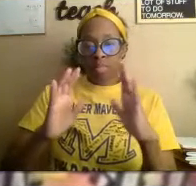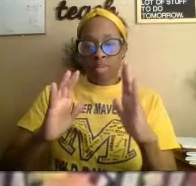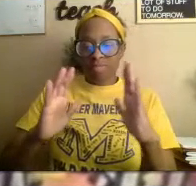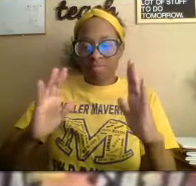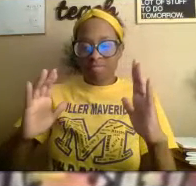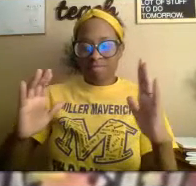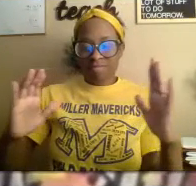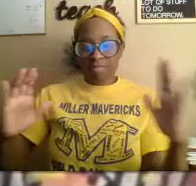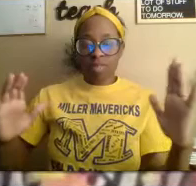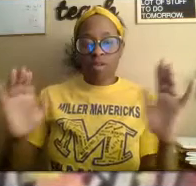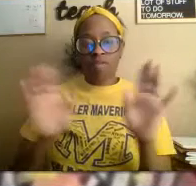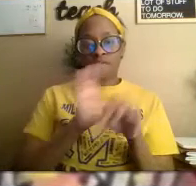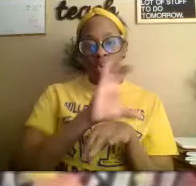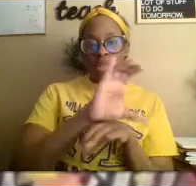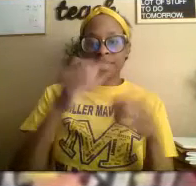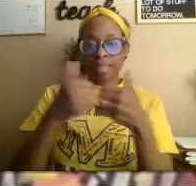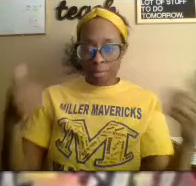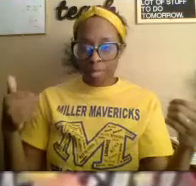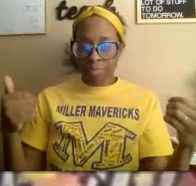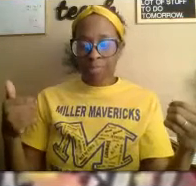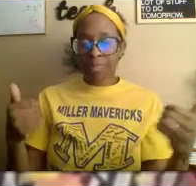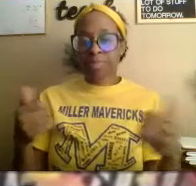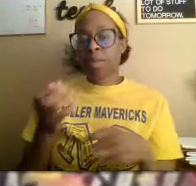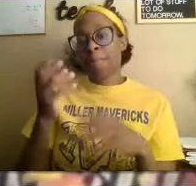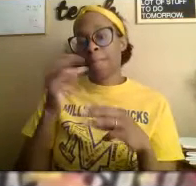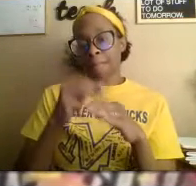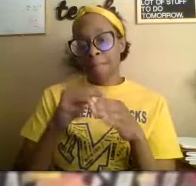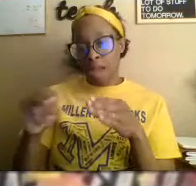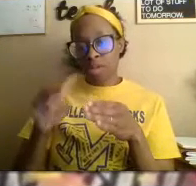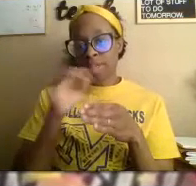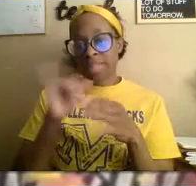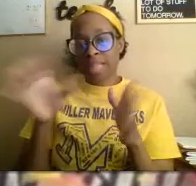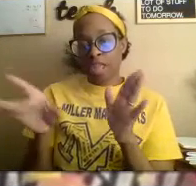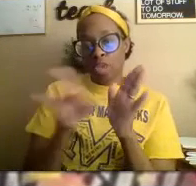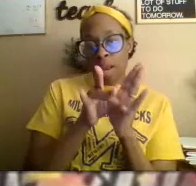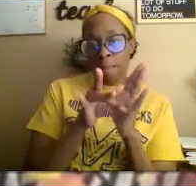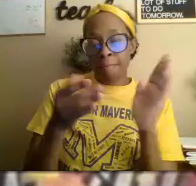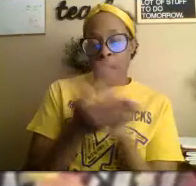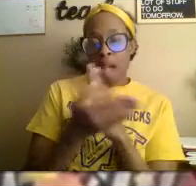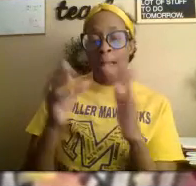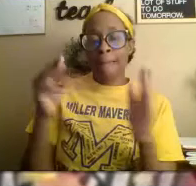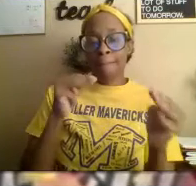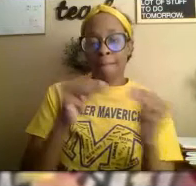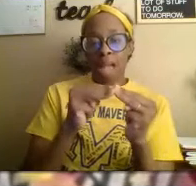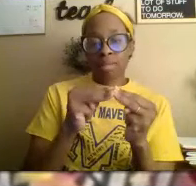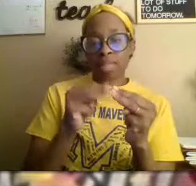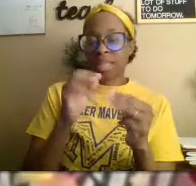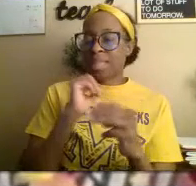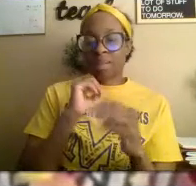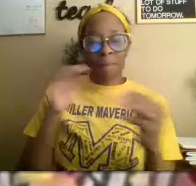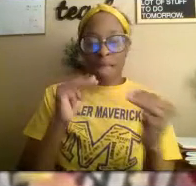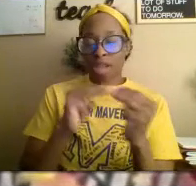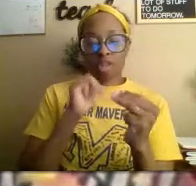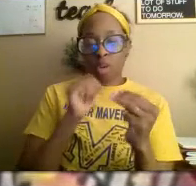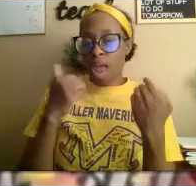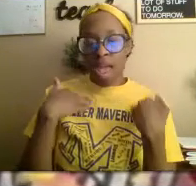iron and a few other metals is attracted by a magnet. A magnet also has no effect on non-magnetic